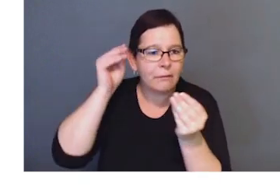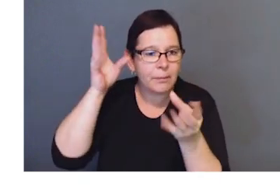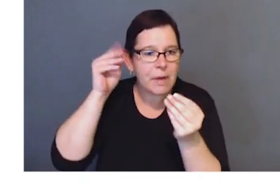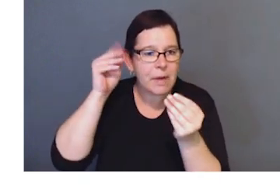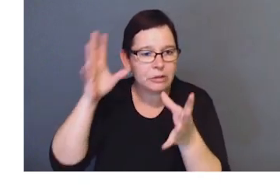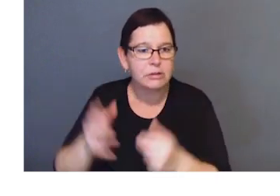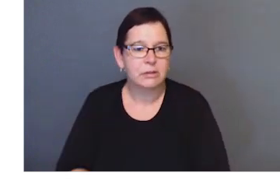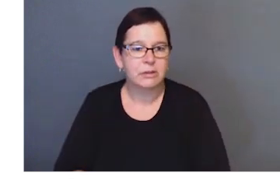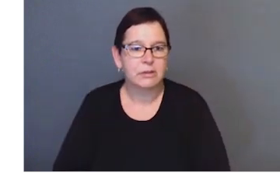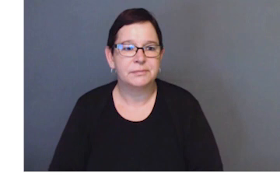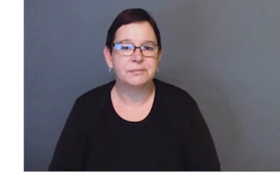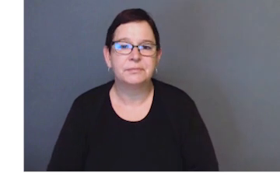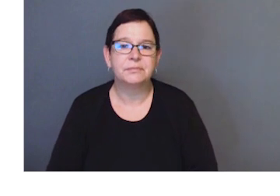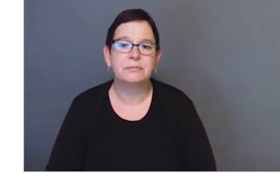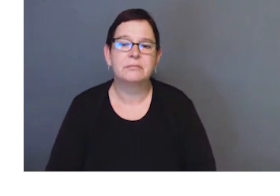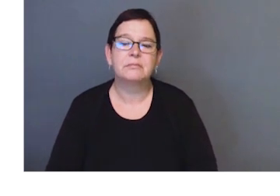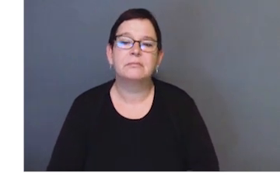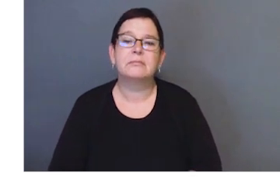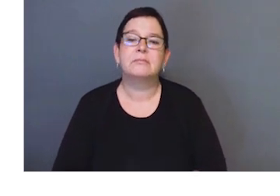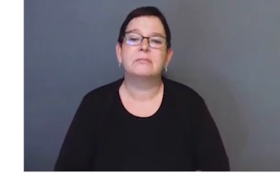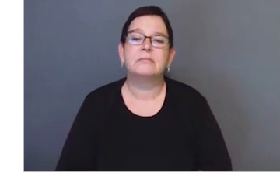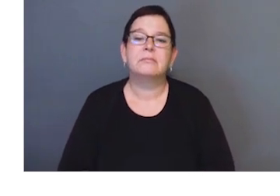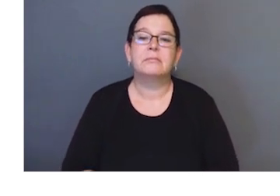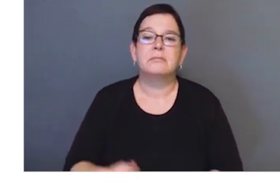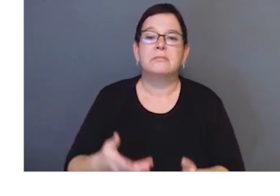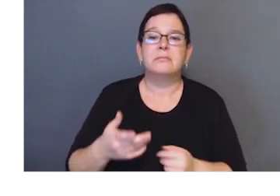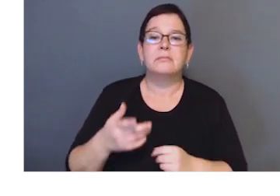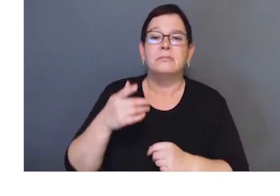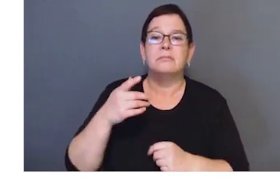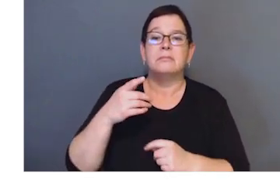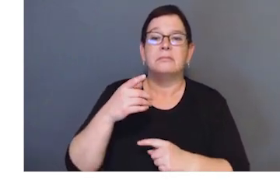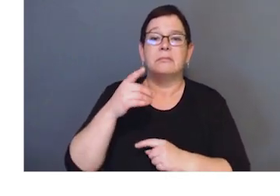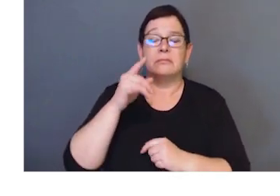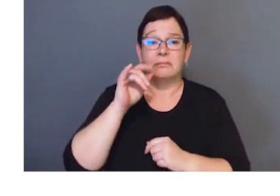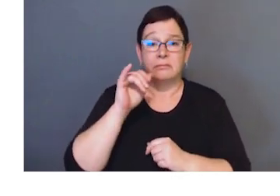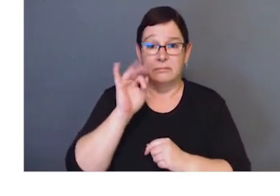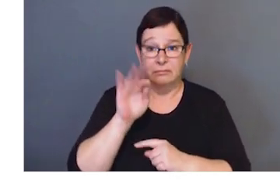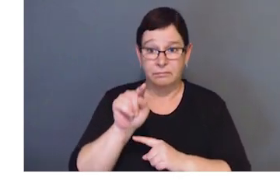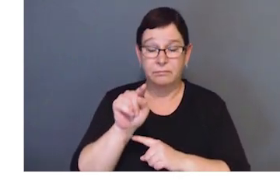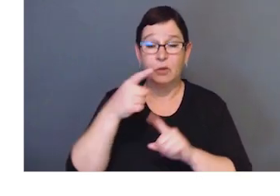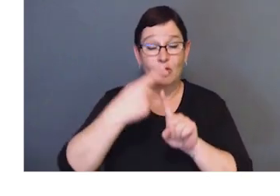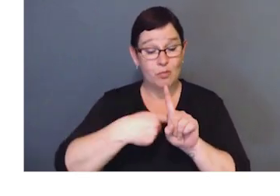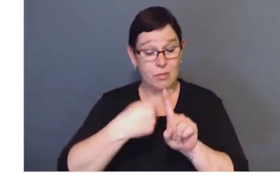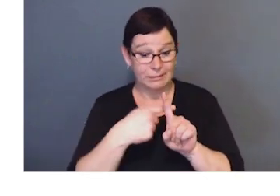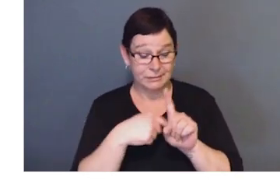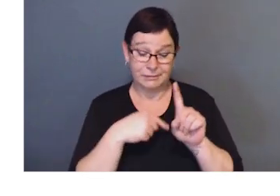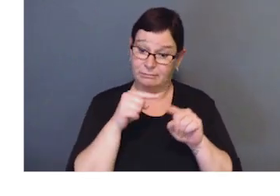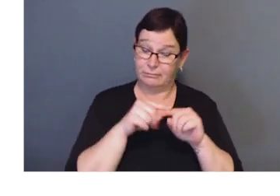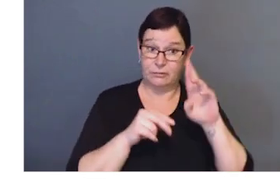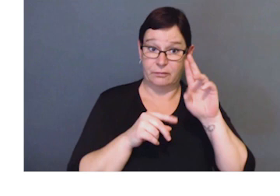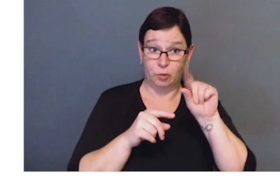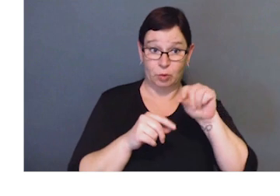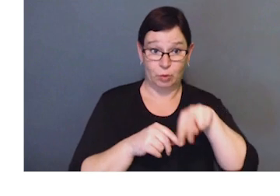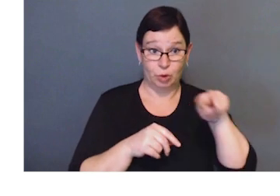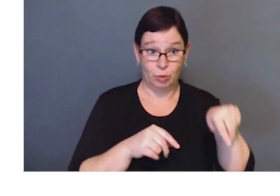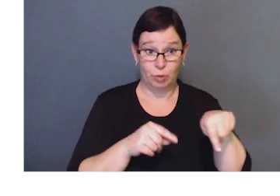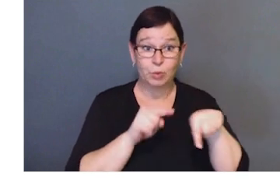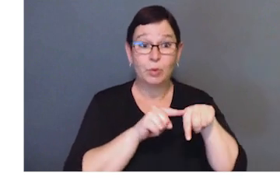in 2022 is $500 per month, that means an expense of $6,000 for 12